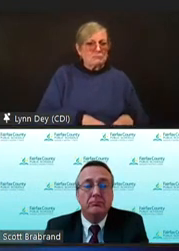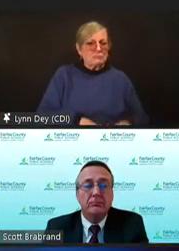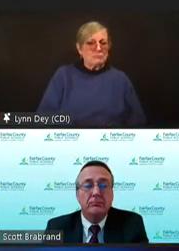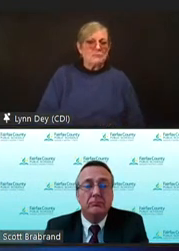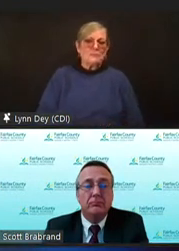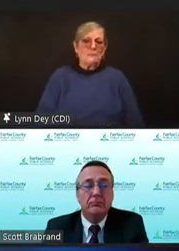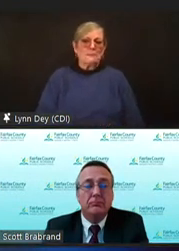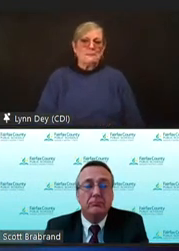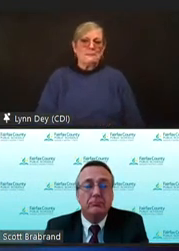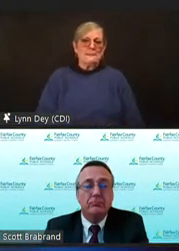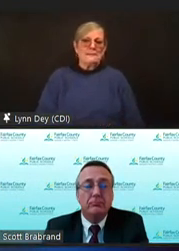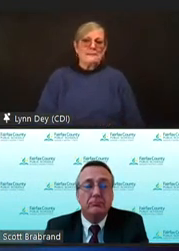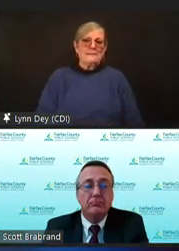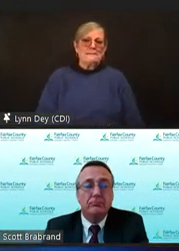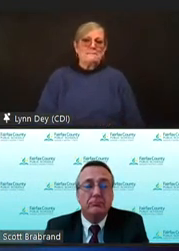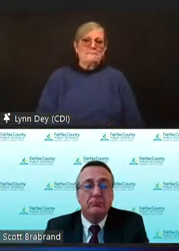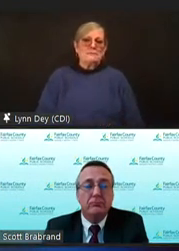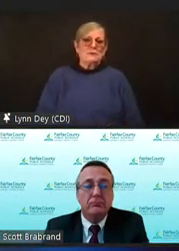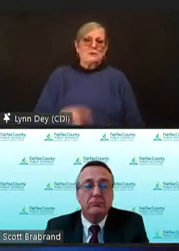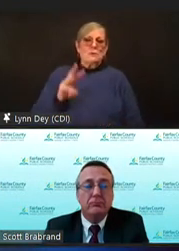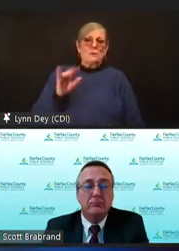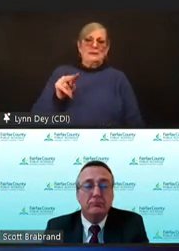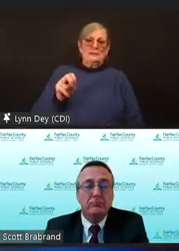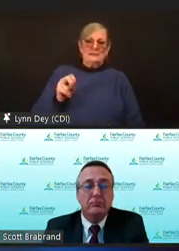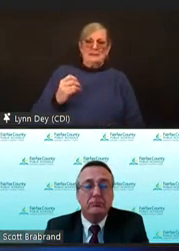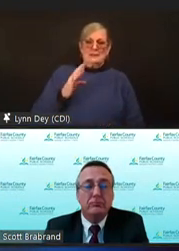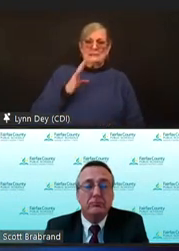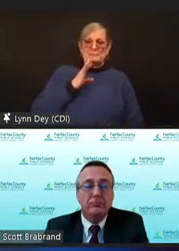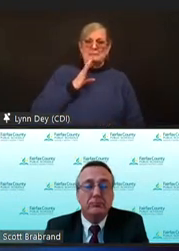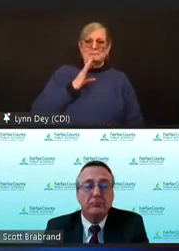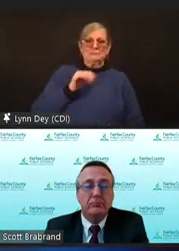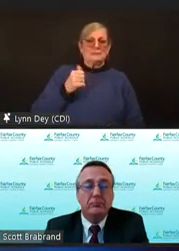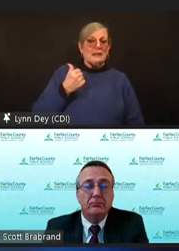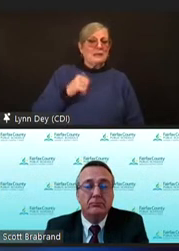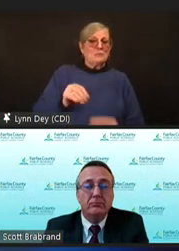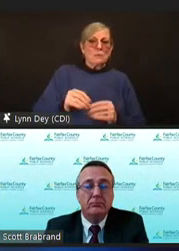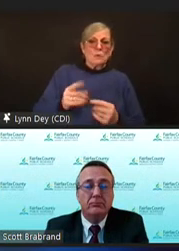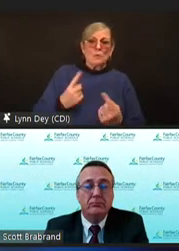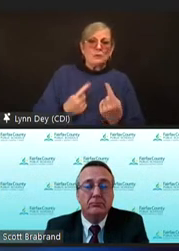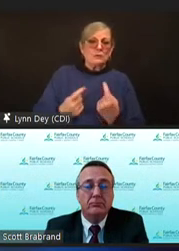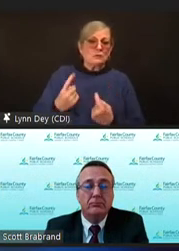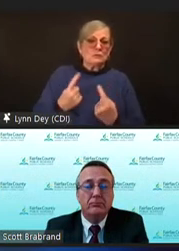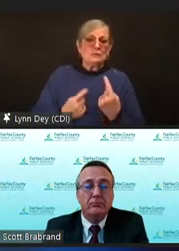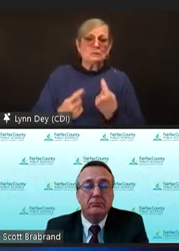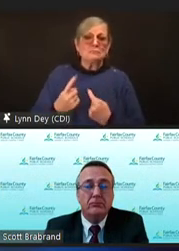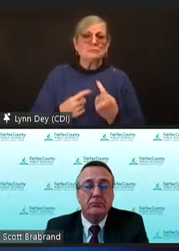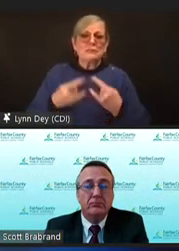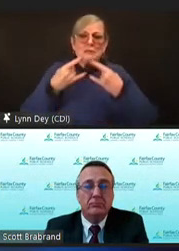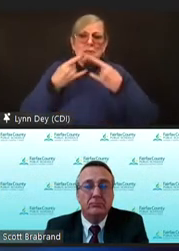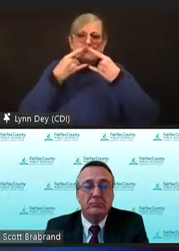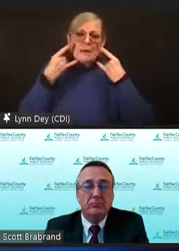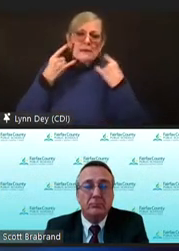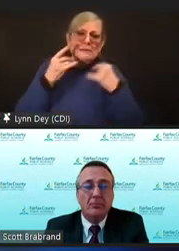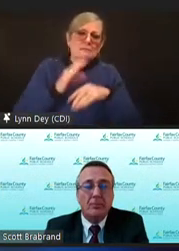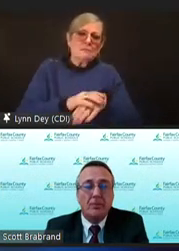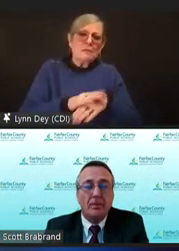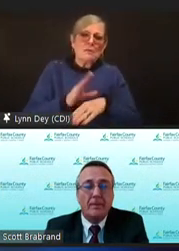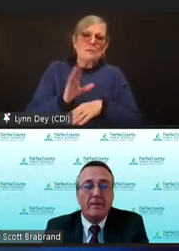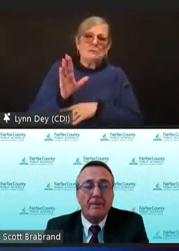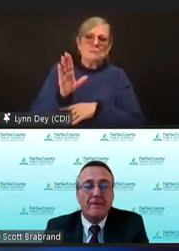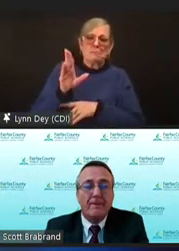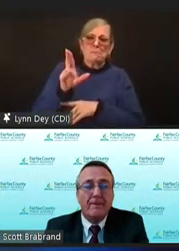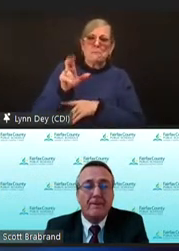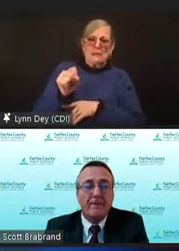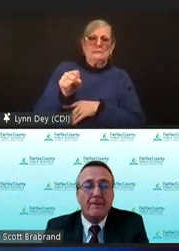Sorry about that. Another question is around mask wearing on our school buses. And has there been